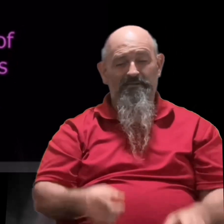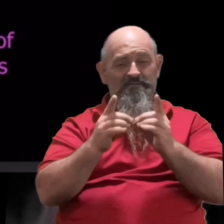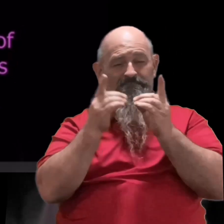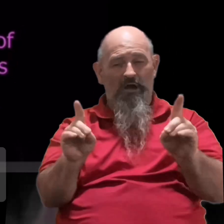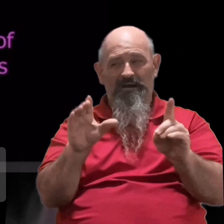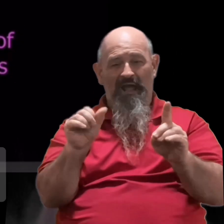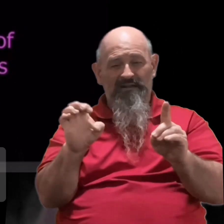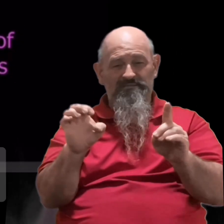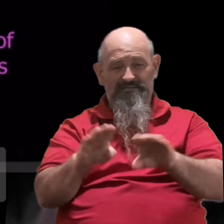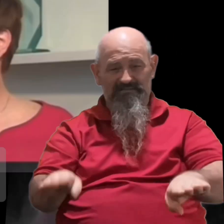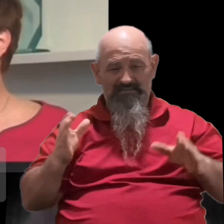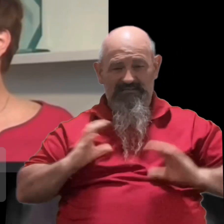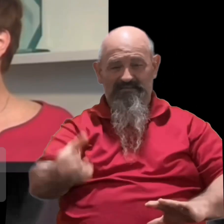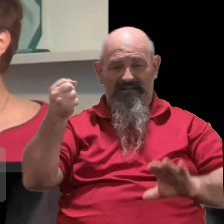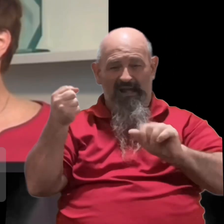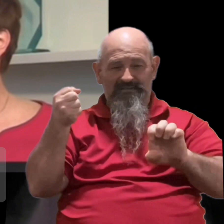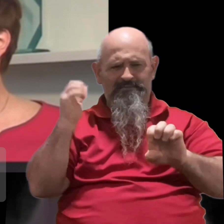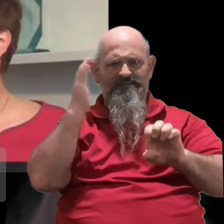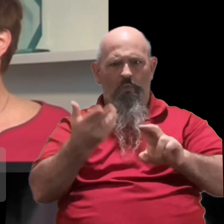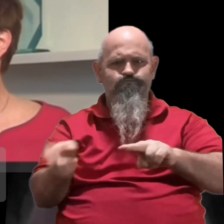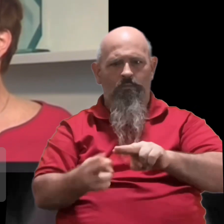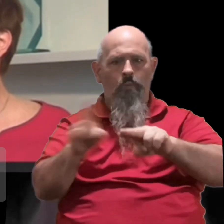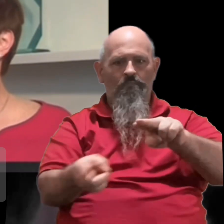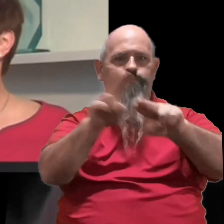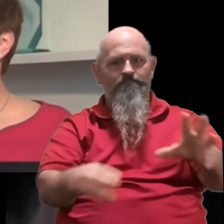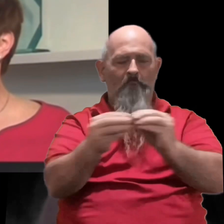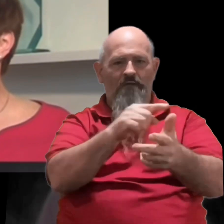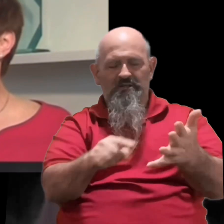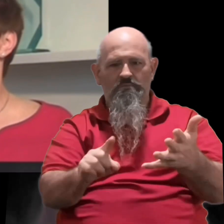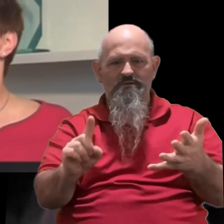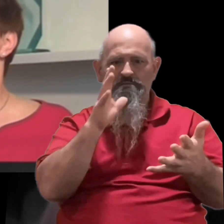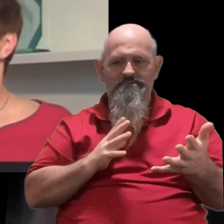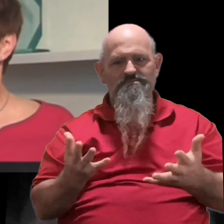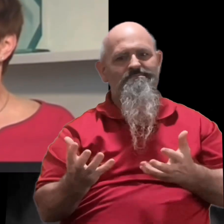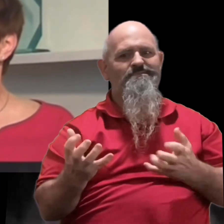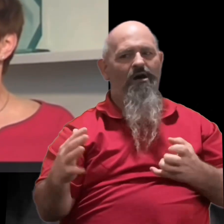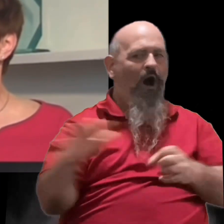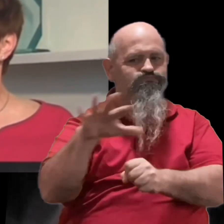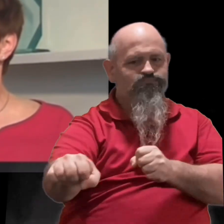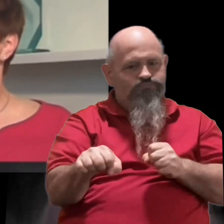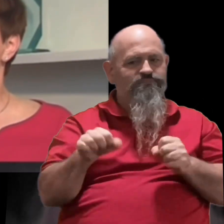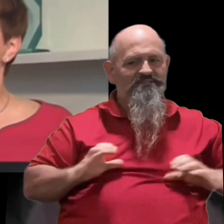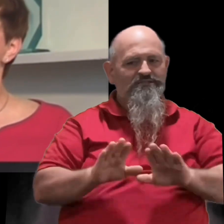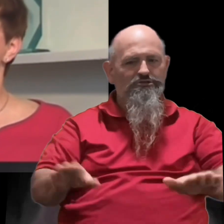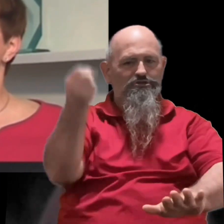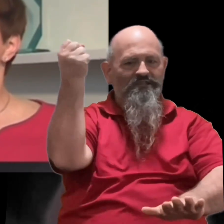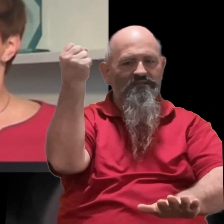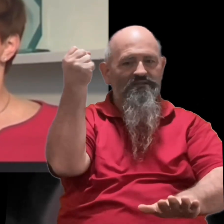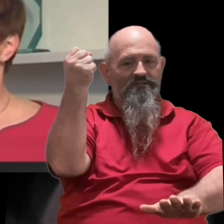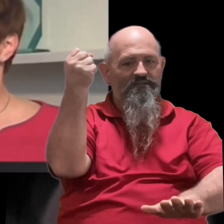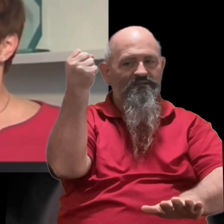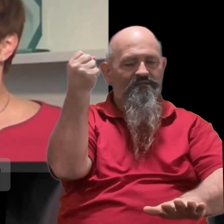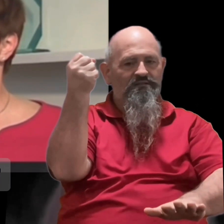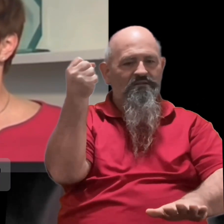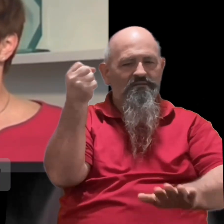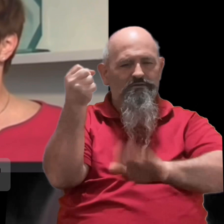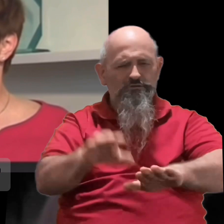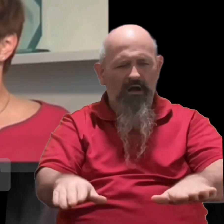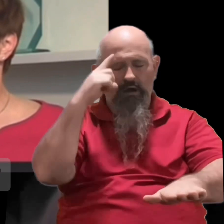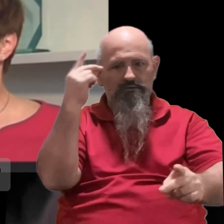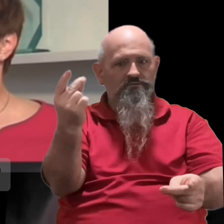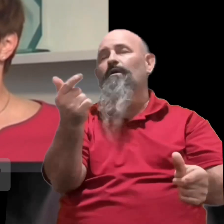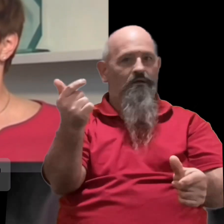Divorce cases, custody cases, we're seeing more and more and more of that, where the woman wanting to get full custody of the